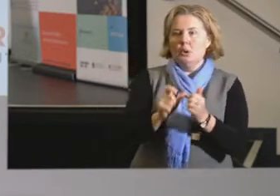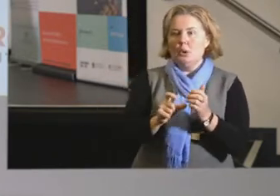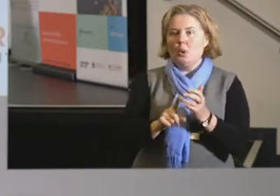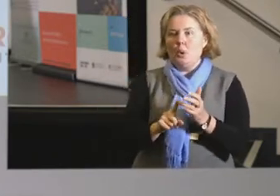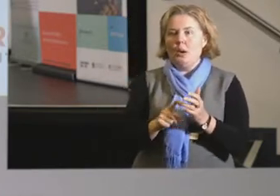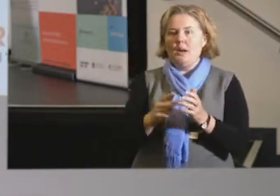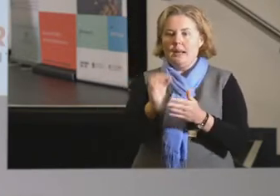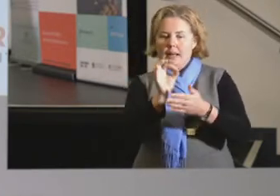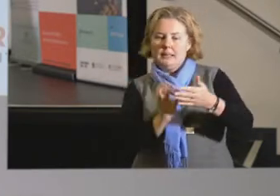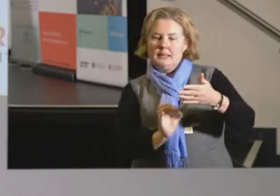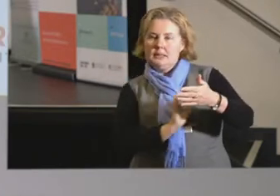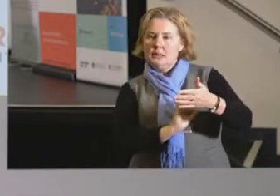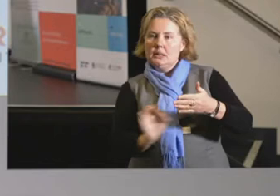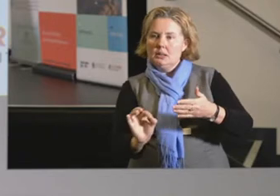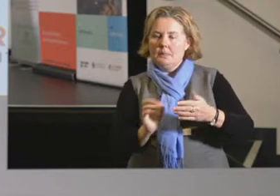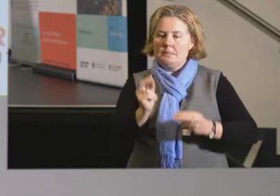this Hindu nation.